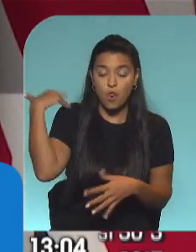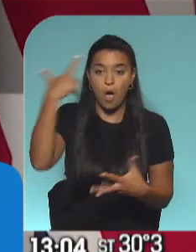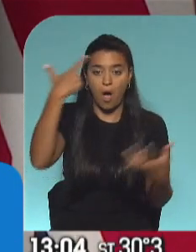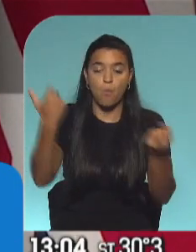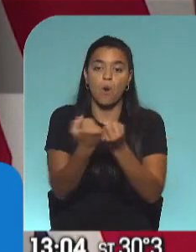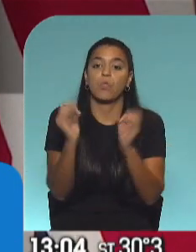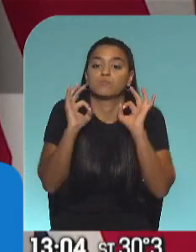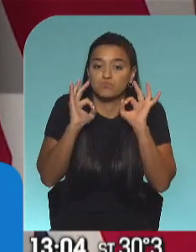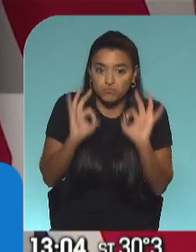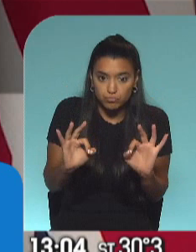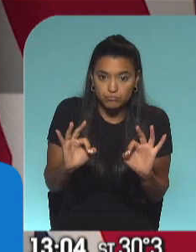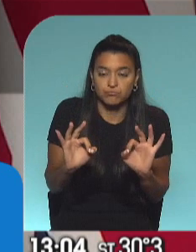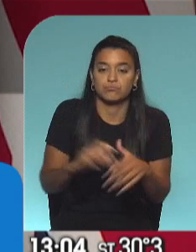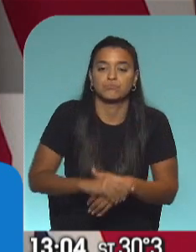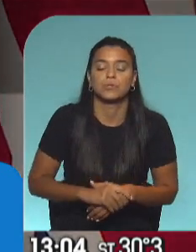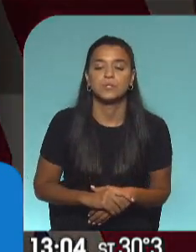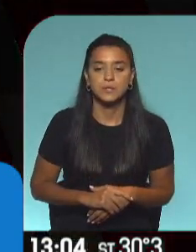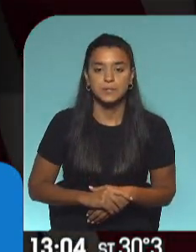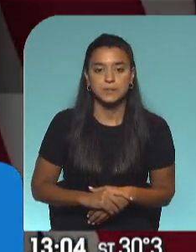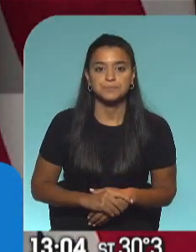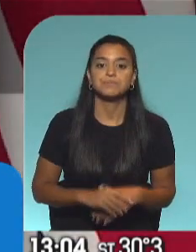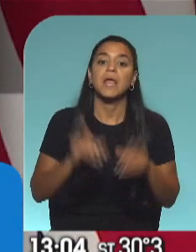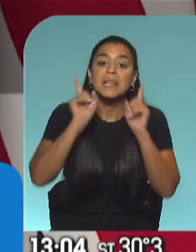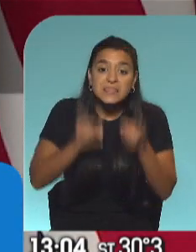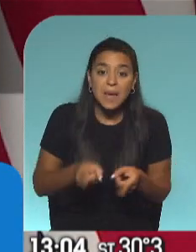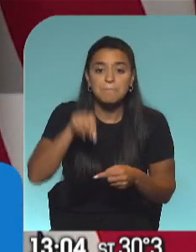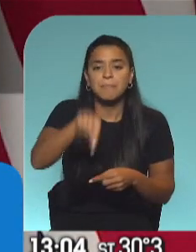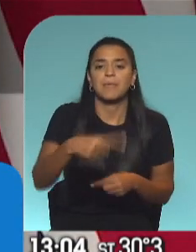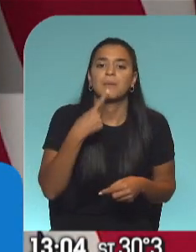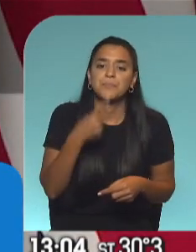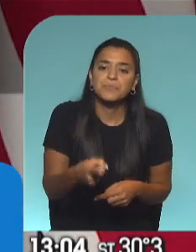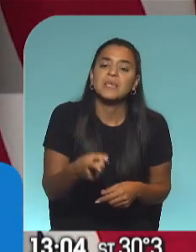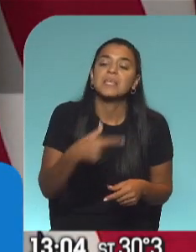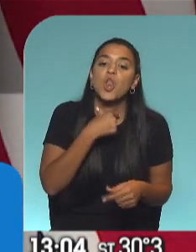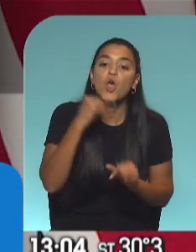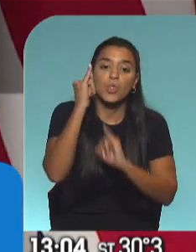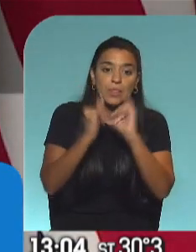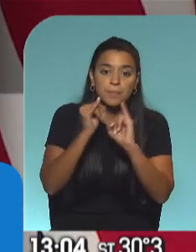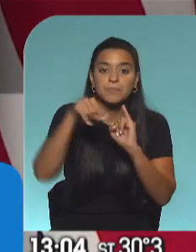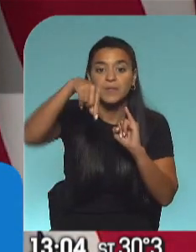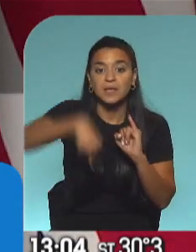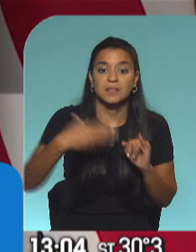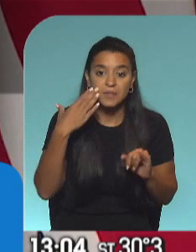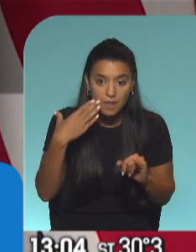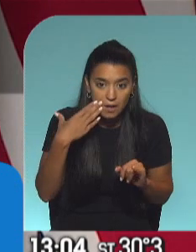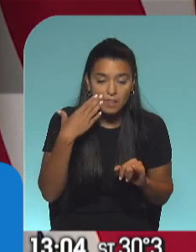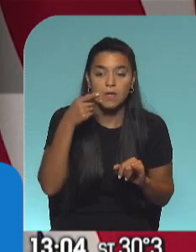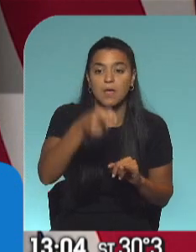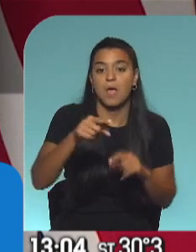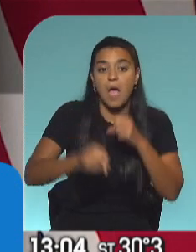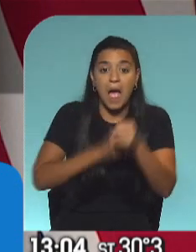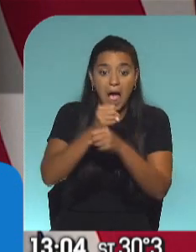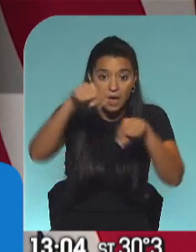the 31st with that oven-ready deal. And so I'm very pleased to tell you this afternoon that we have completed